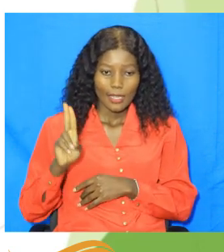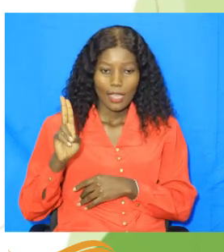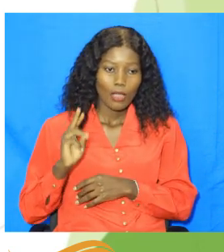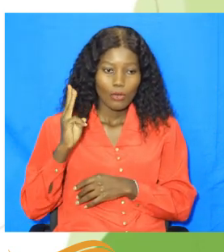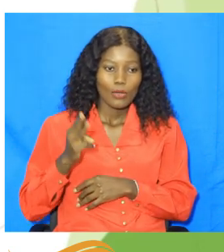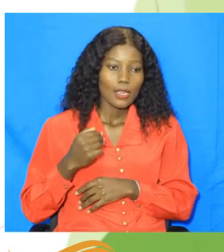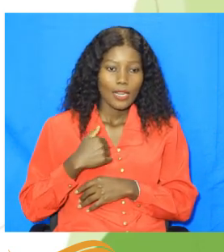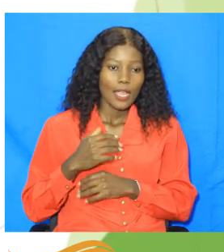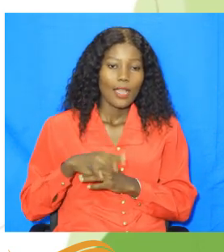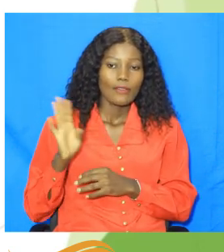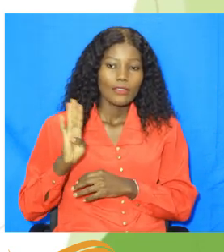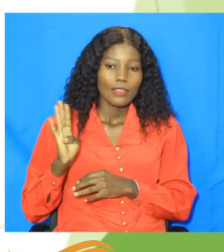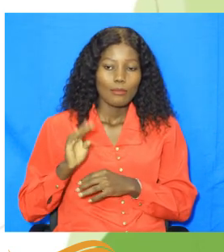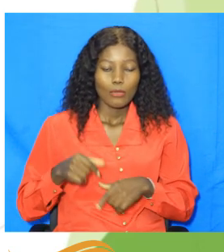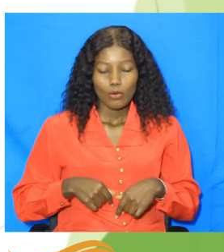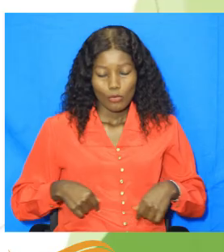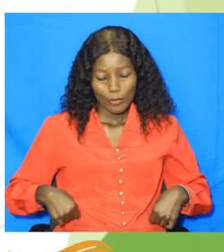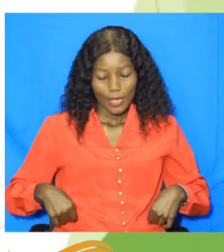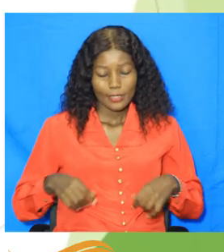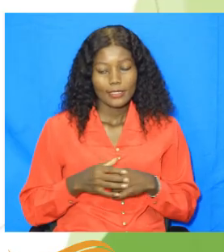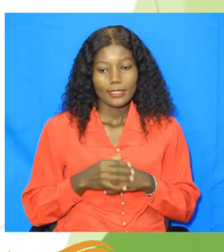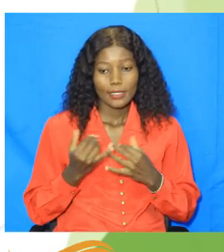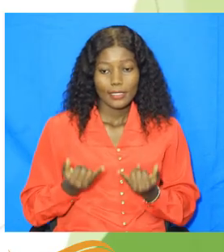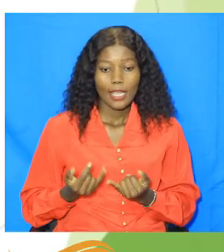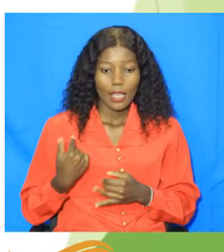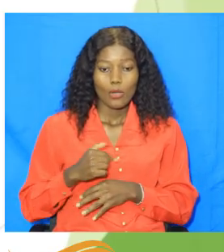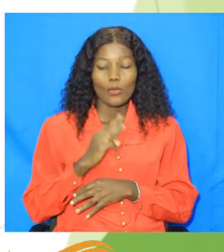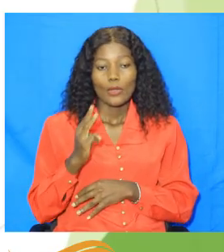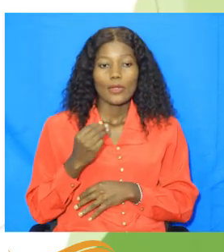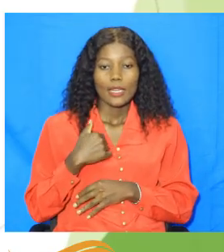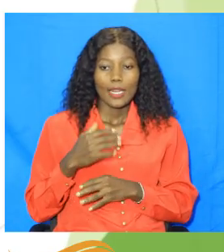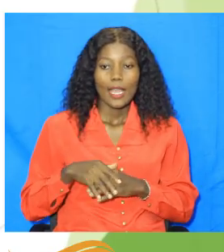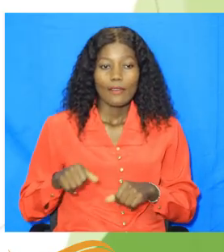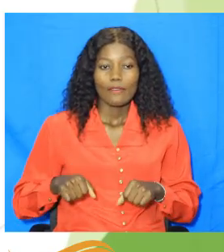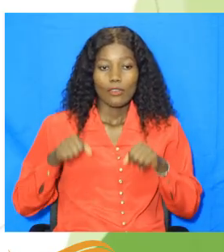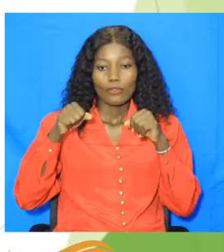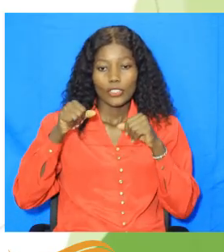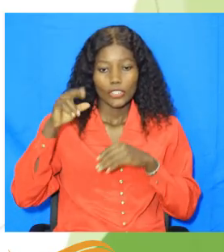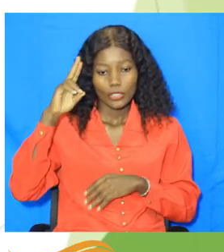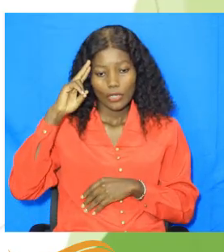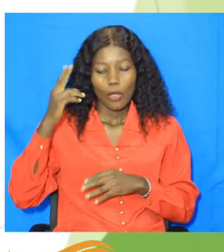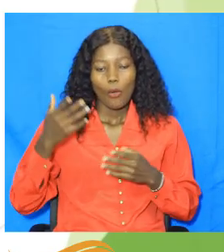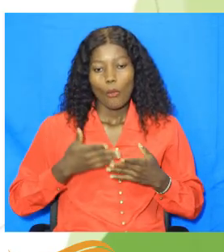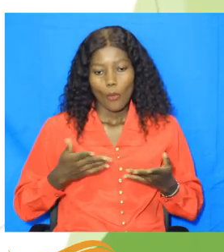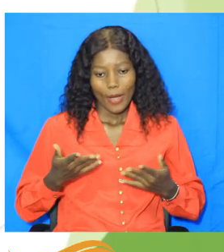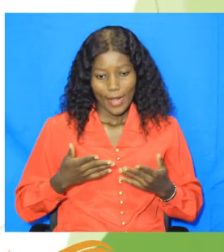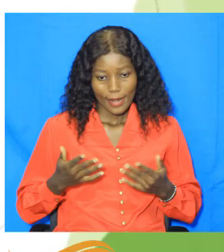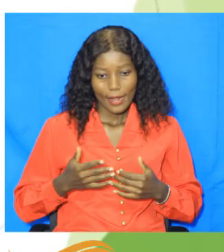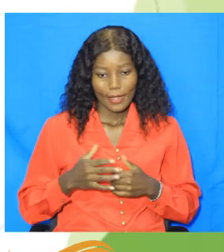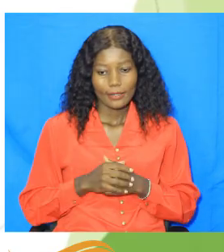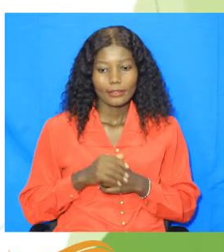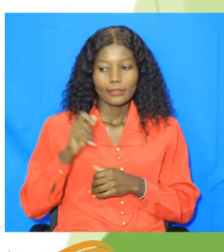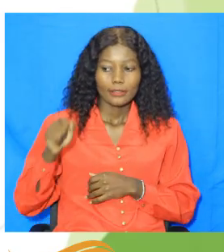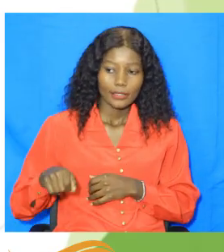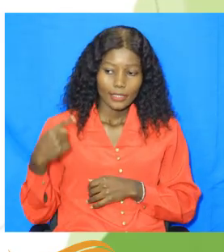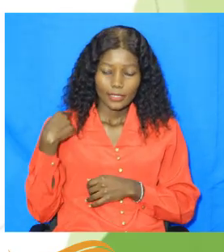belt. So there will be an official salutation whereby judge